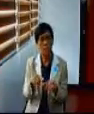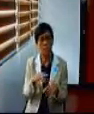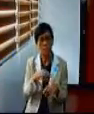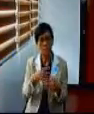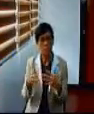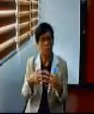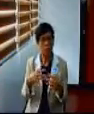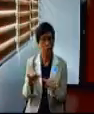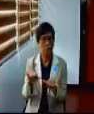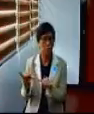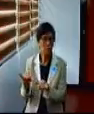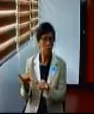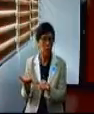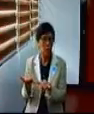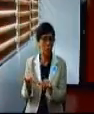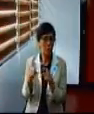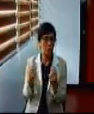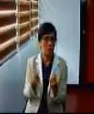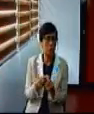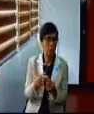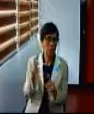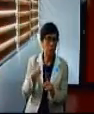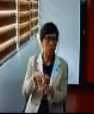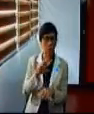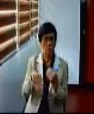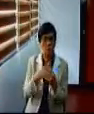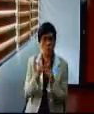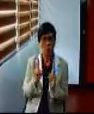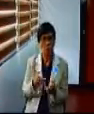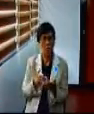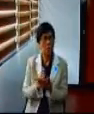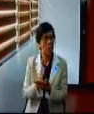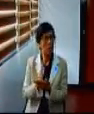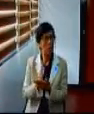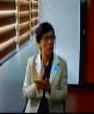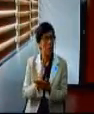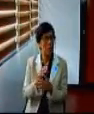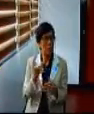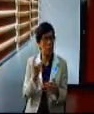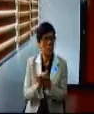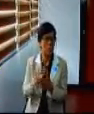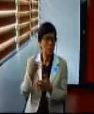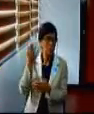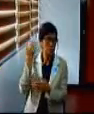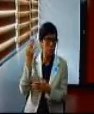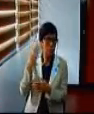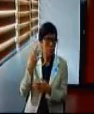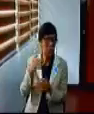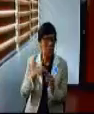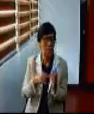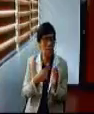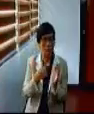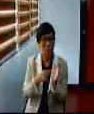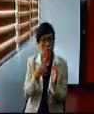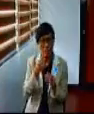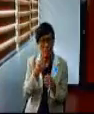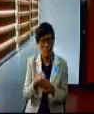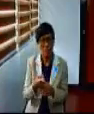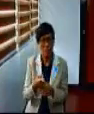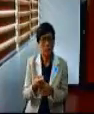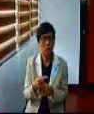And it applies to all the human rights that I have previously referred to in the International Bill of Rights and the